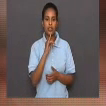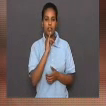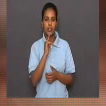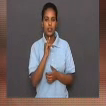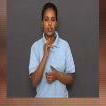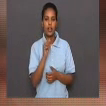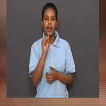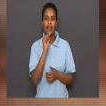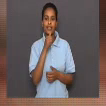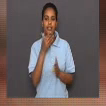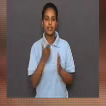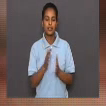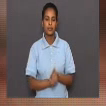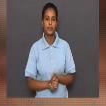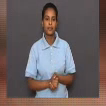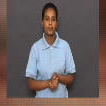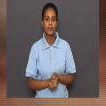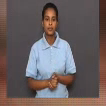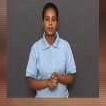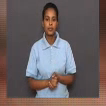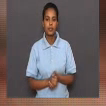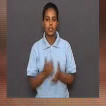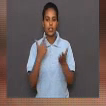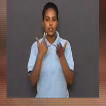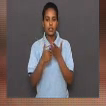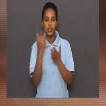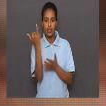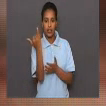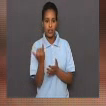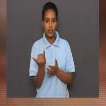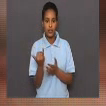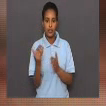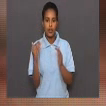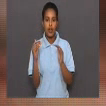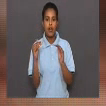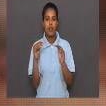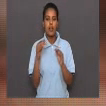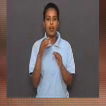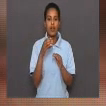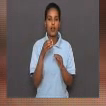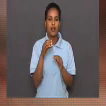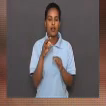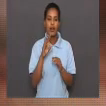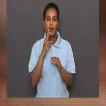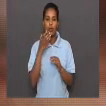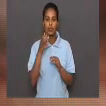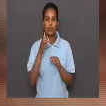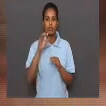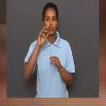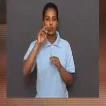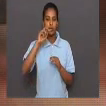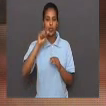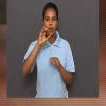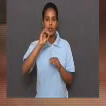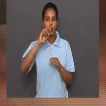is acidic. In this image, an aqueous solution of sodium